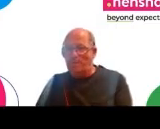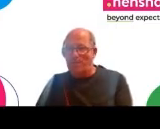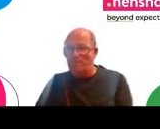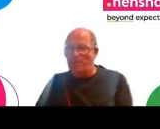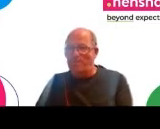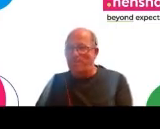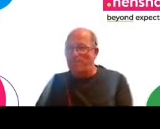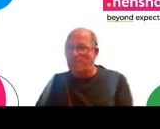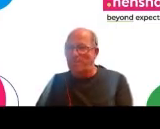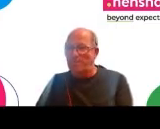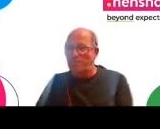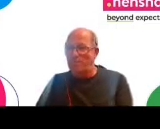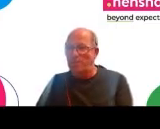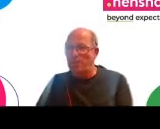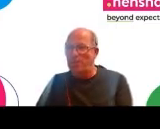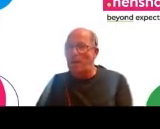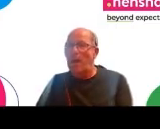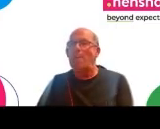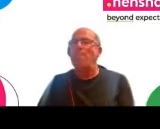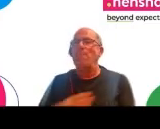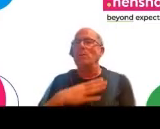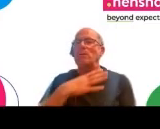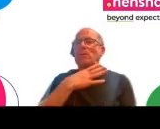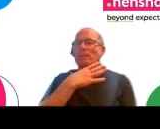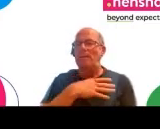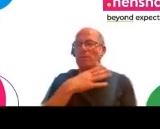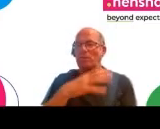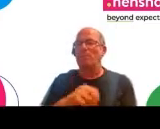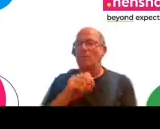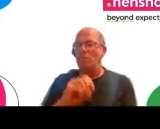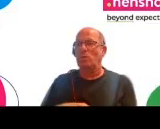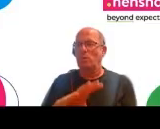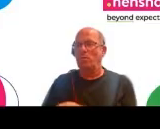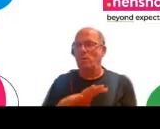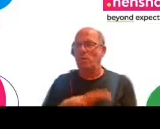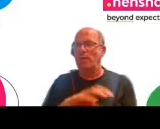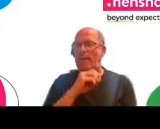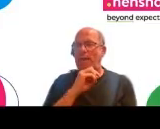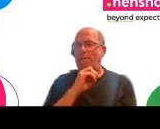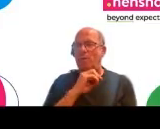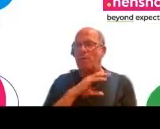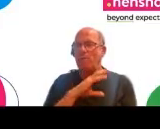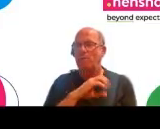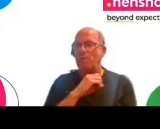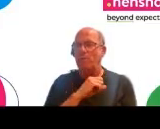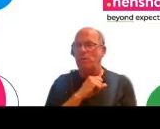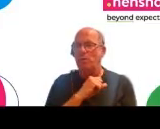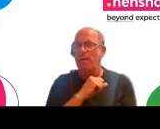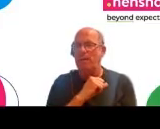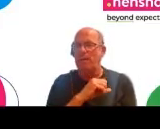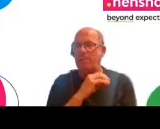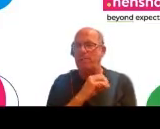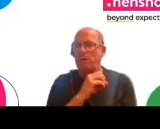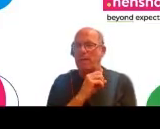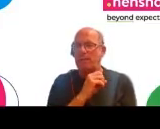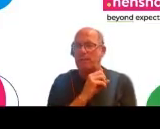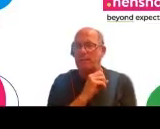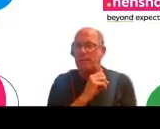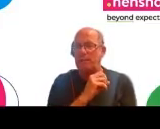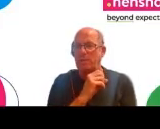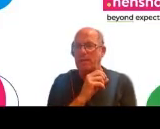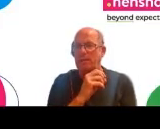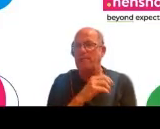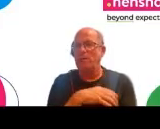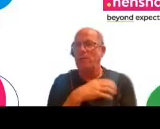so I can actually do the TalkBack demonstration. But just a word of warning: if you're not comfortable with TalkBack, if you've not